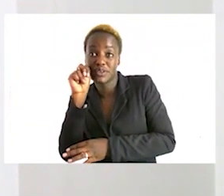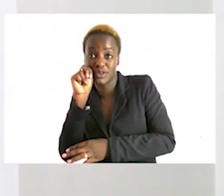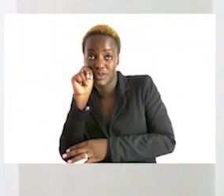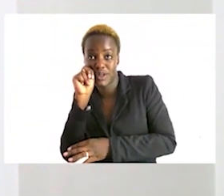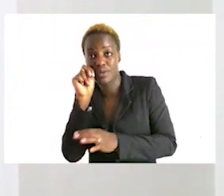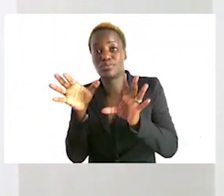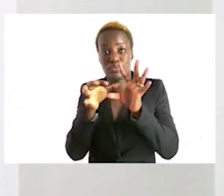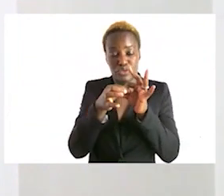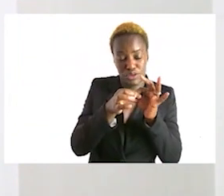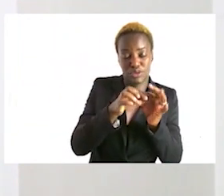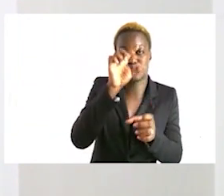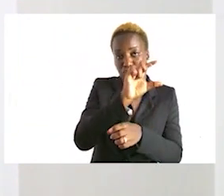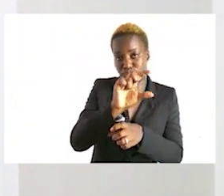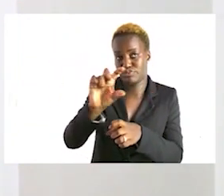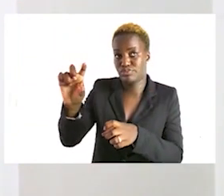a sentence. Oops.